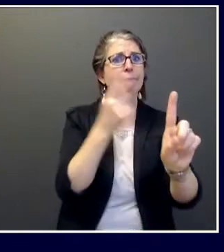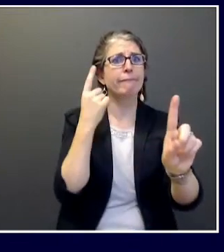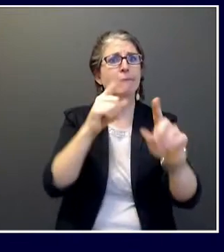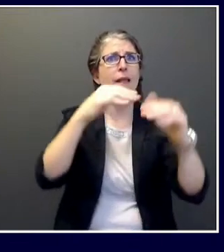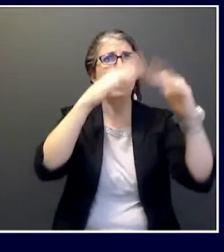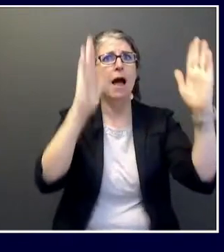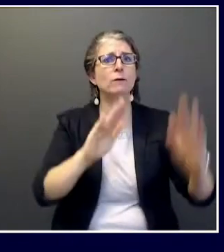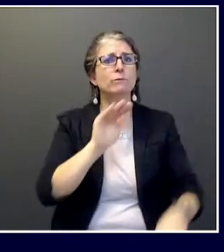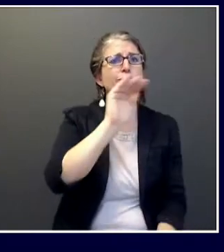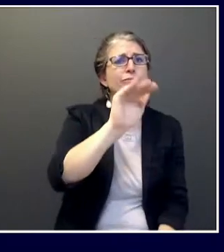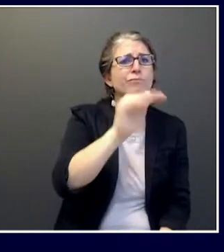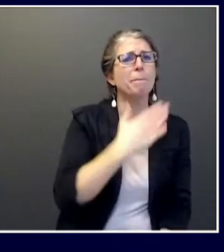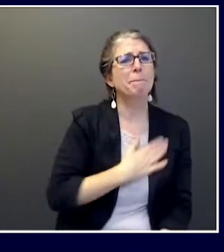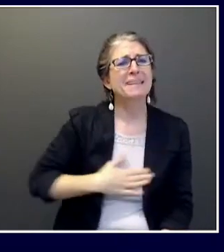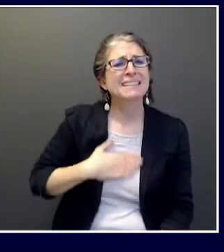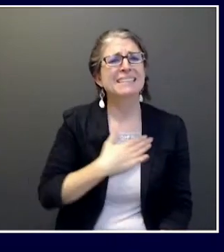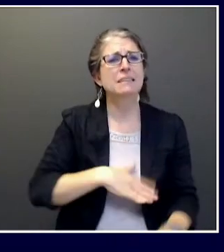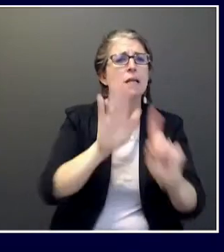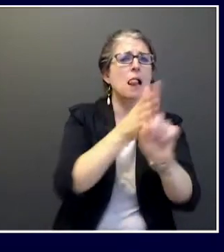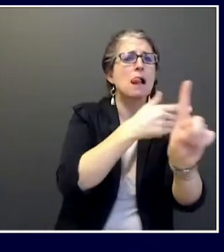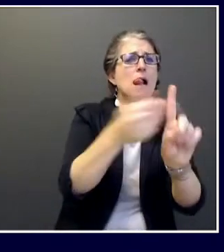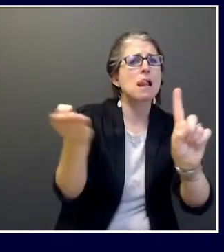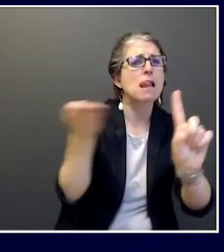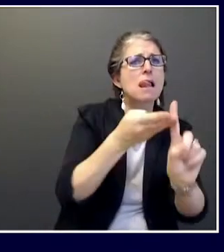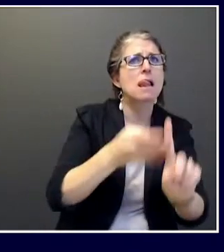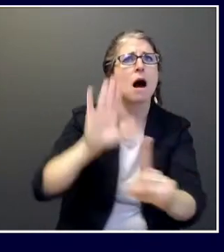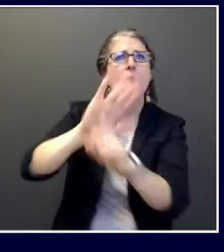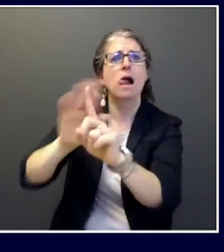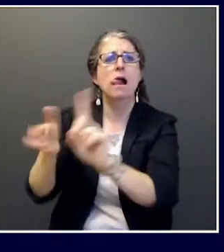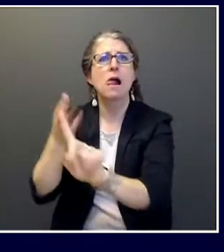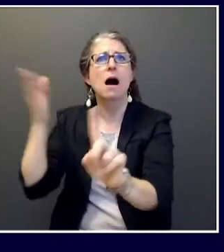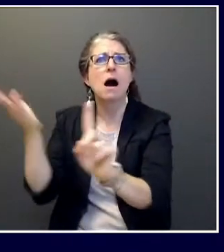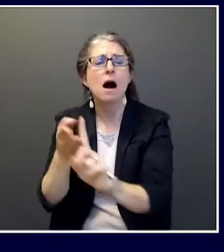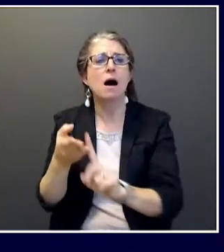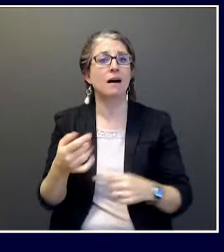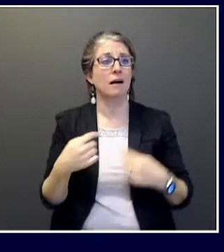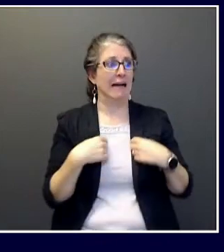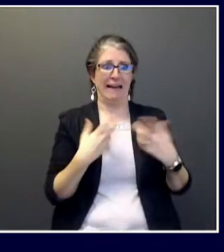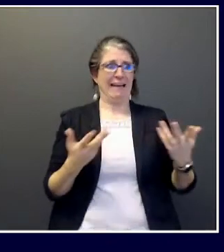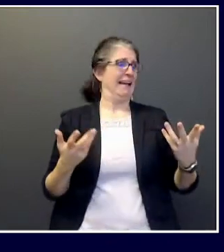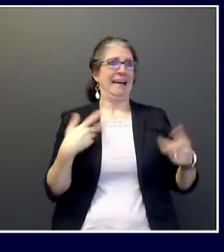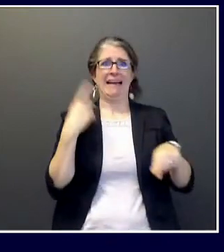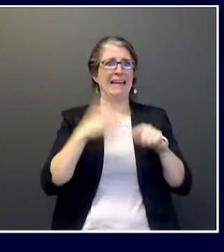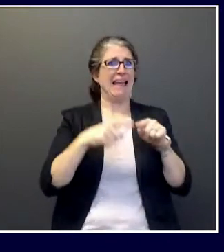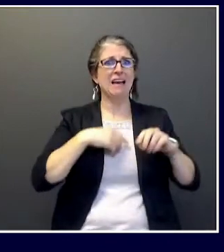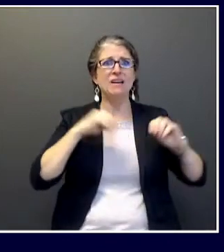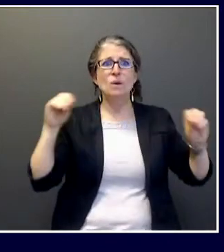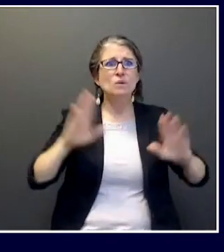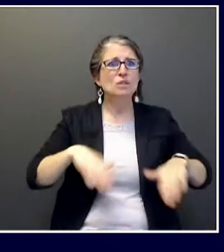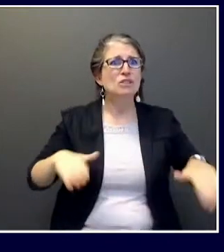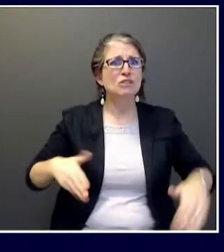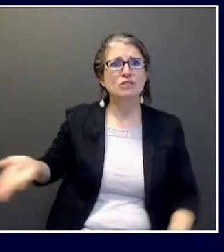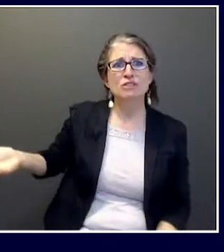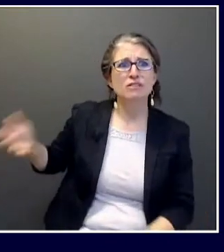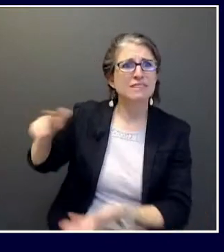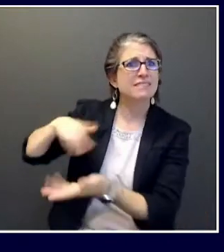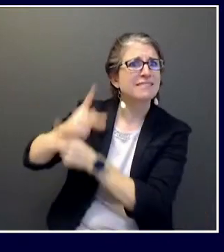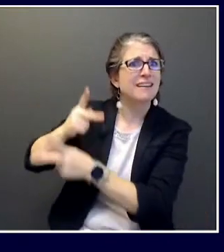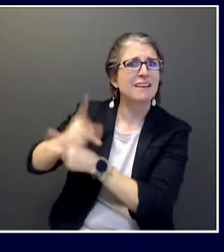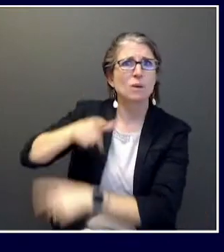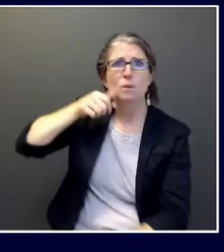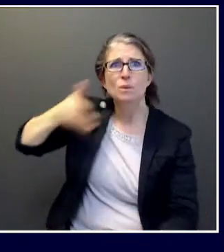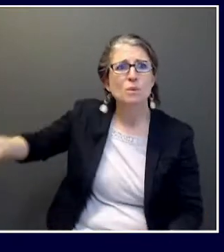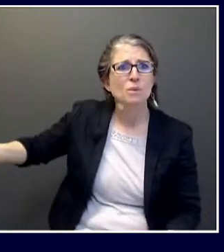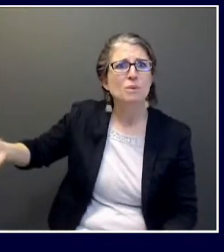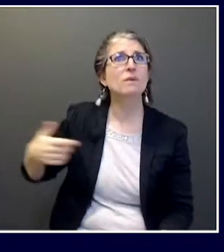from potential side effects is a big issue for folks who are willing to be vaccinated but maybe haven't yet. And I heard